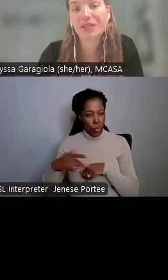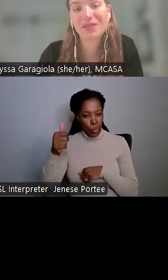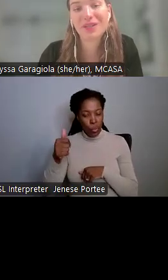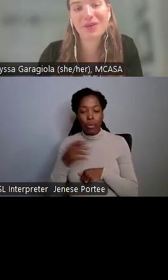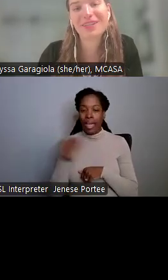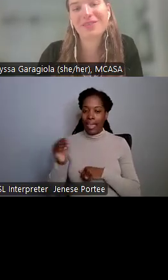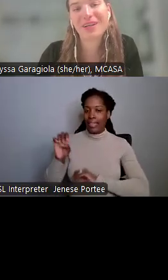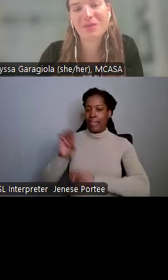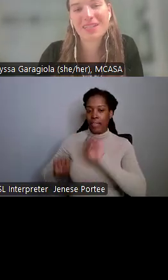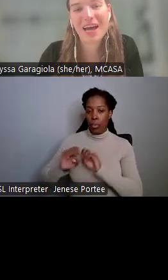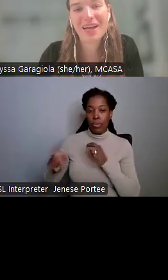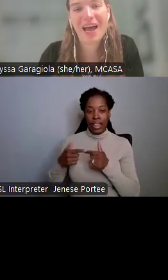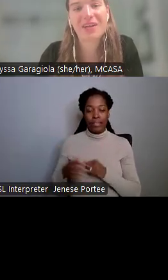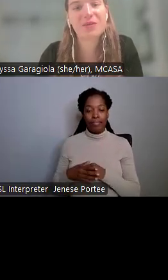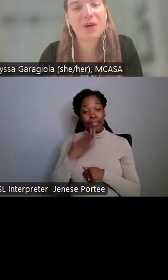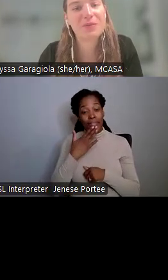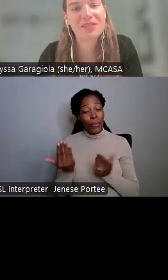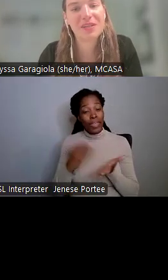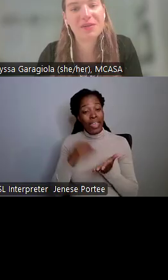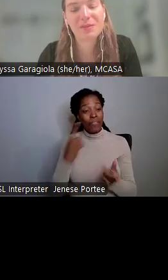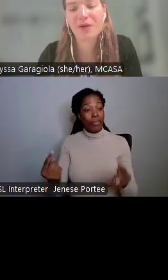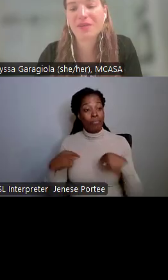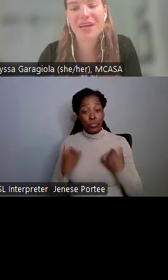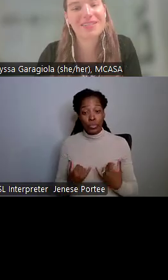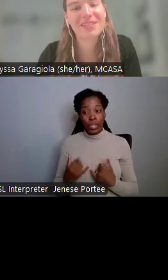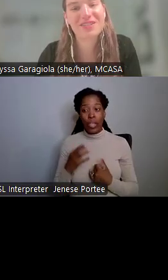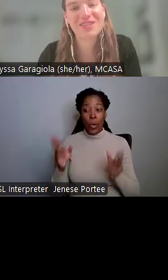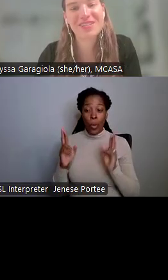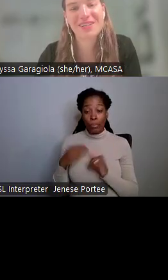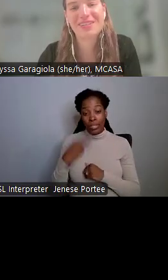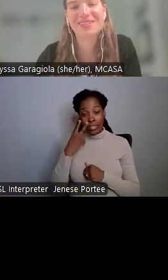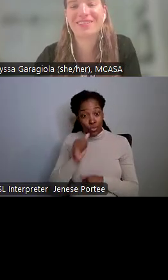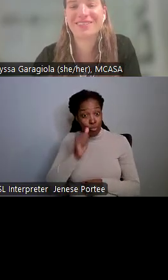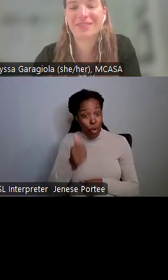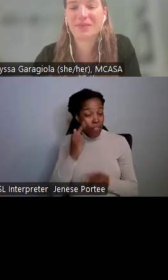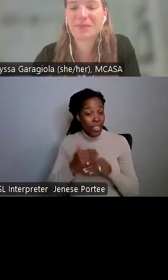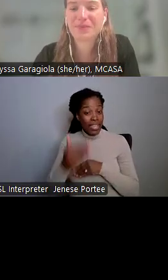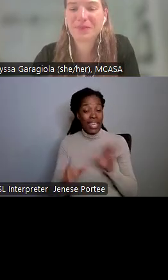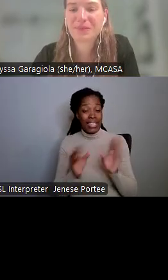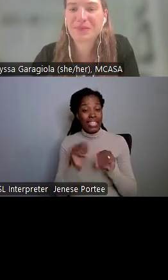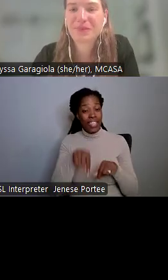evaluation link. So thank you all again for coming today, and we hope to see you tomorrow for the next session in the series.